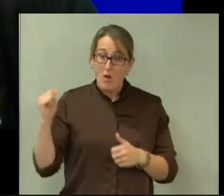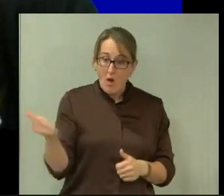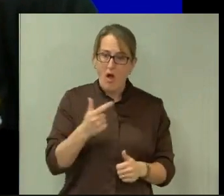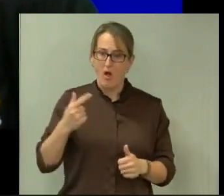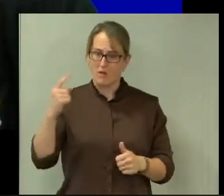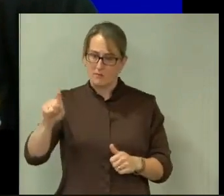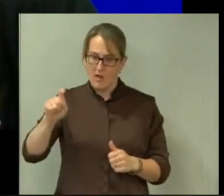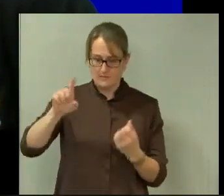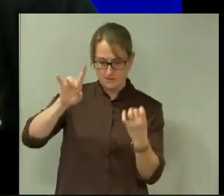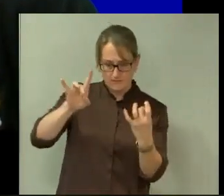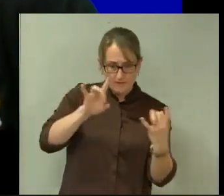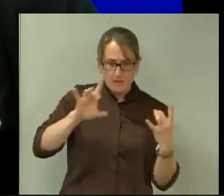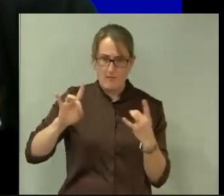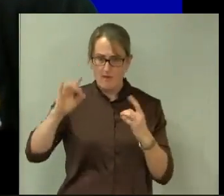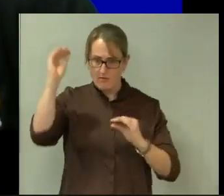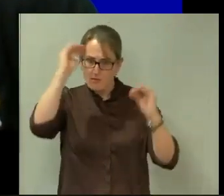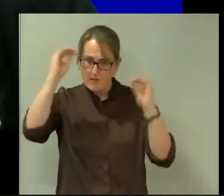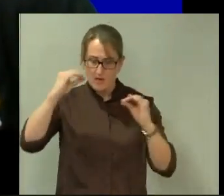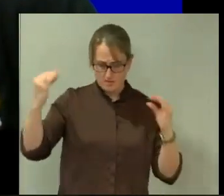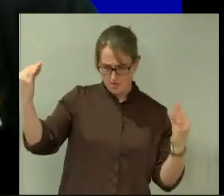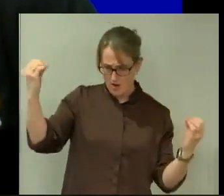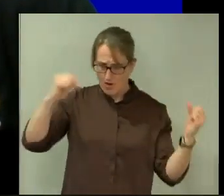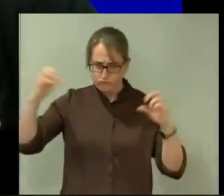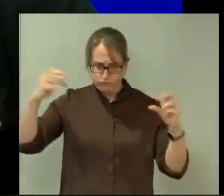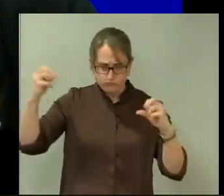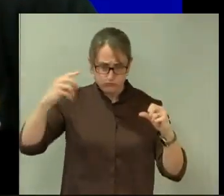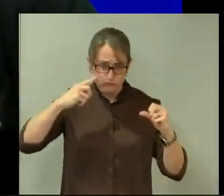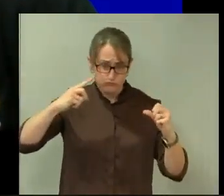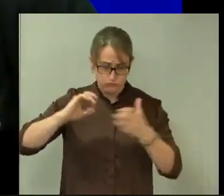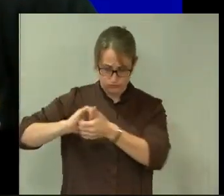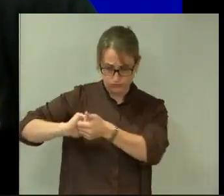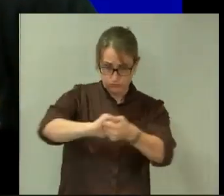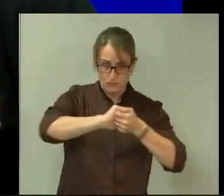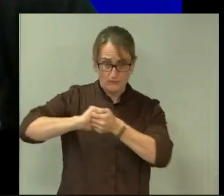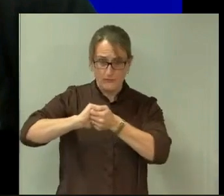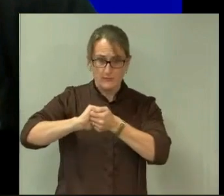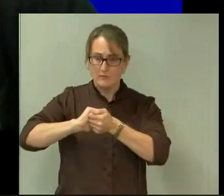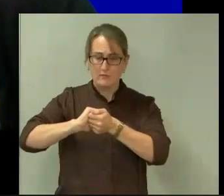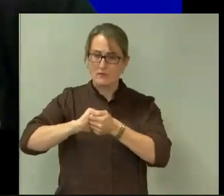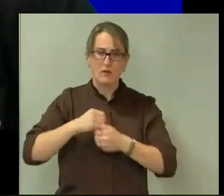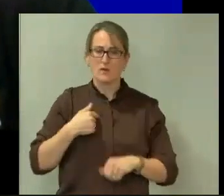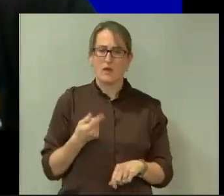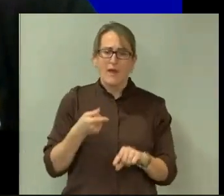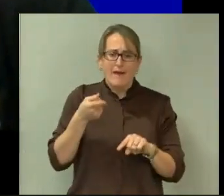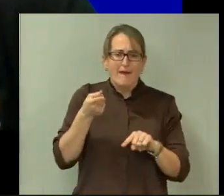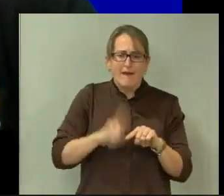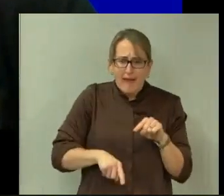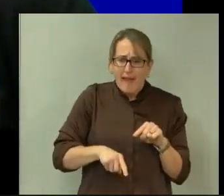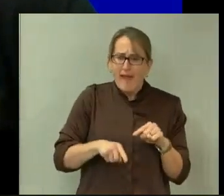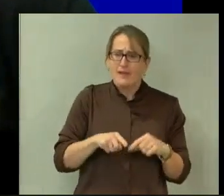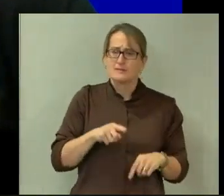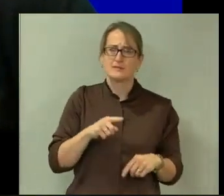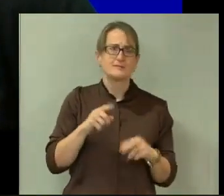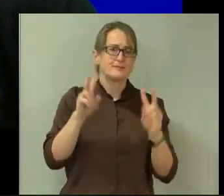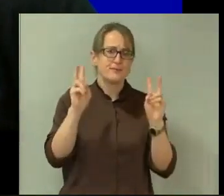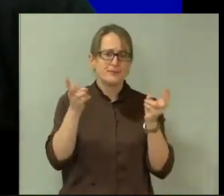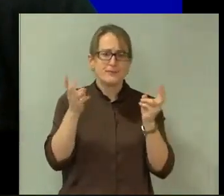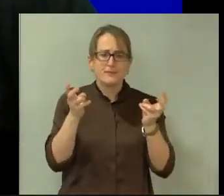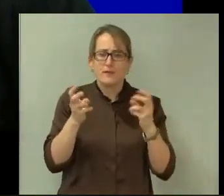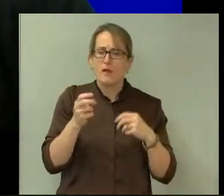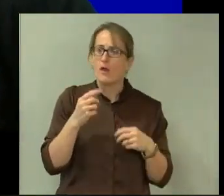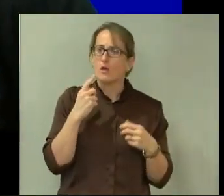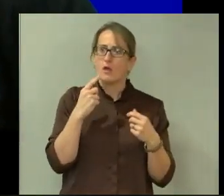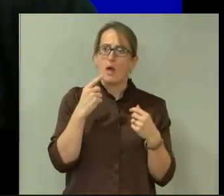You can't have a plan for driving a bus and making it safe without including bus drivers in